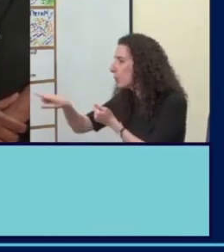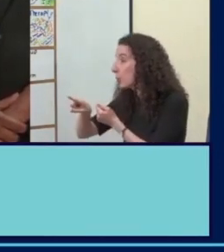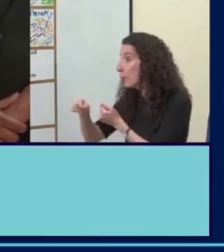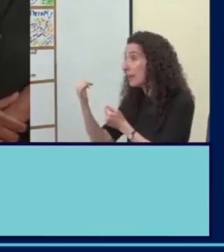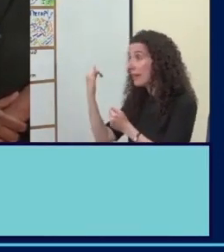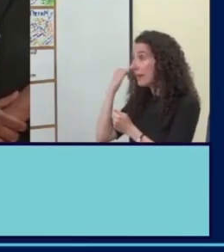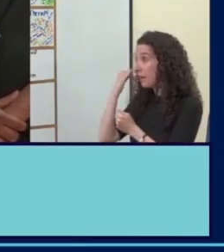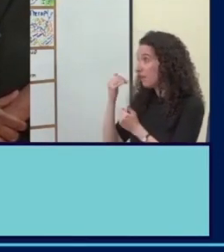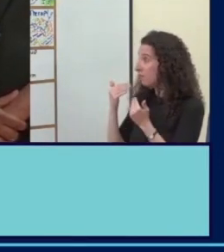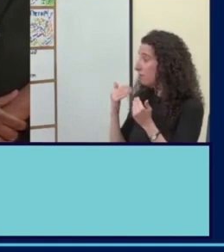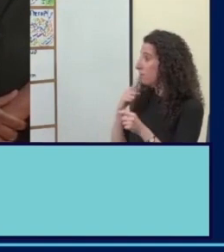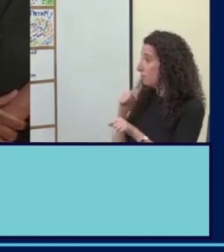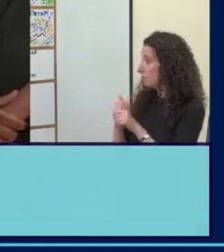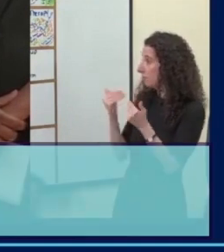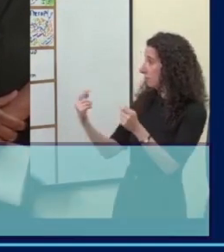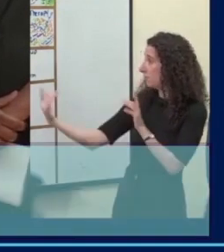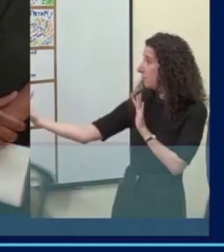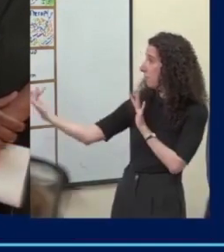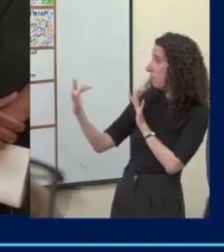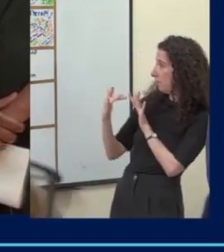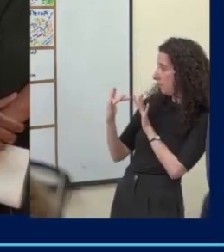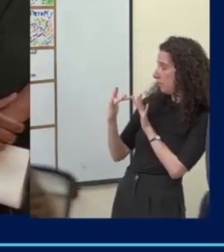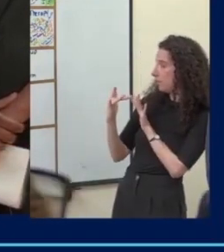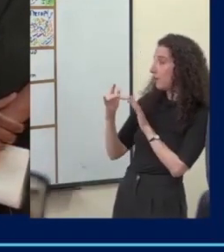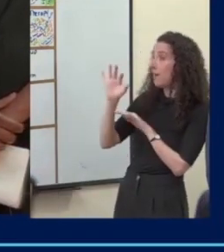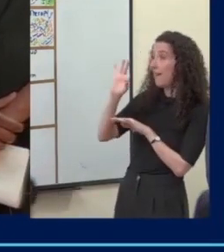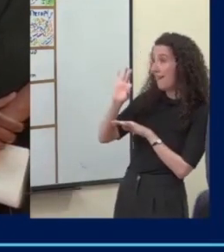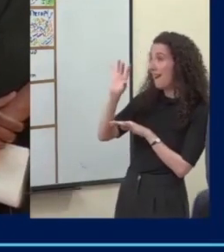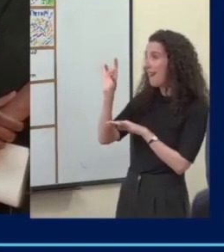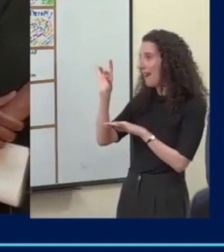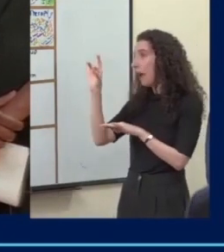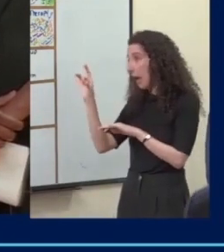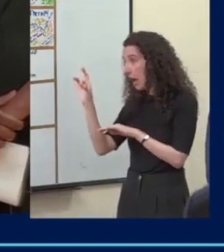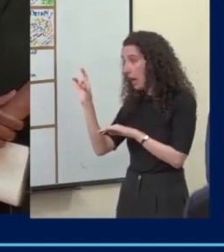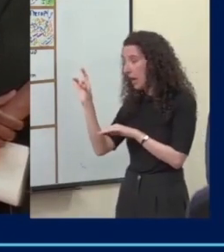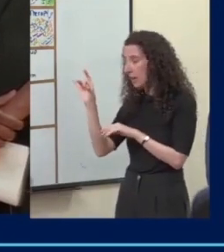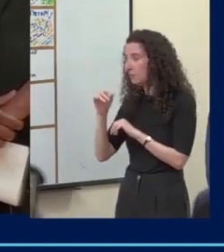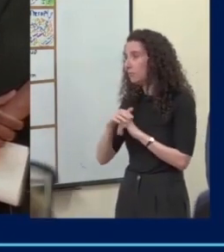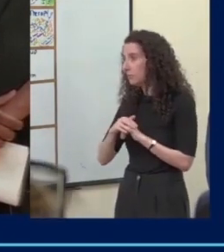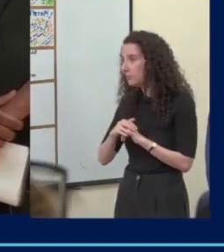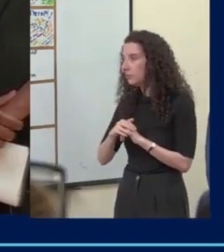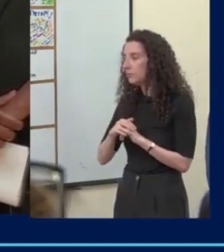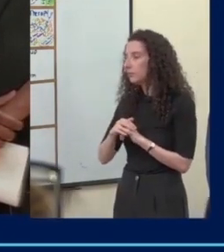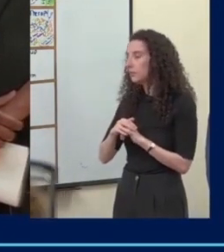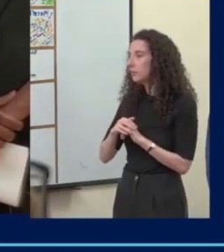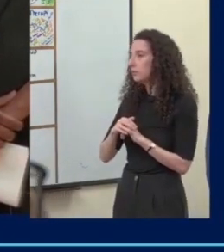out to us, 988 en español o